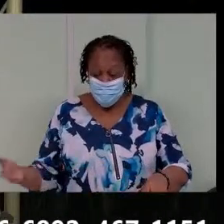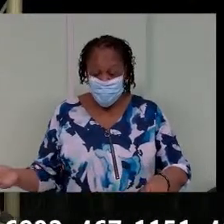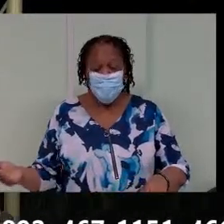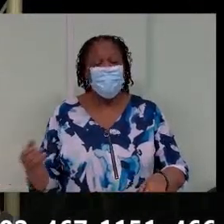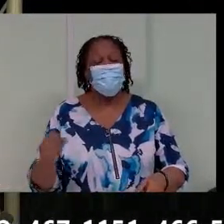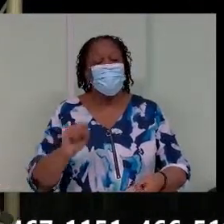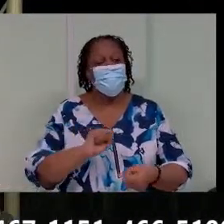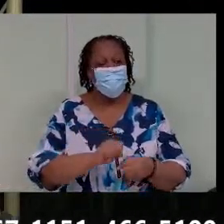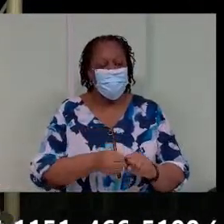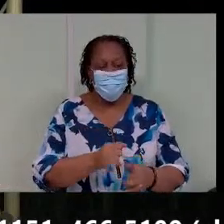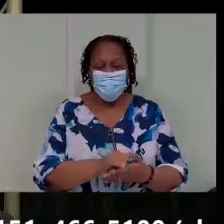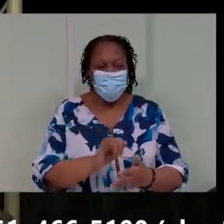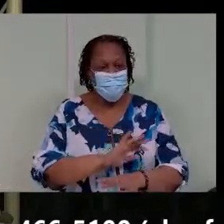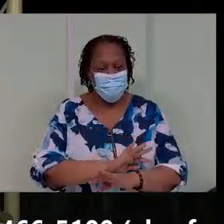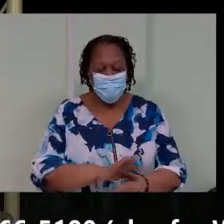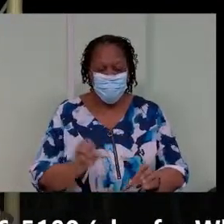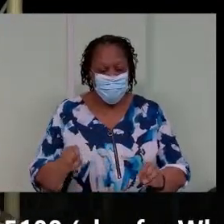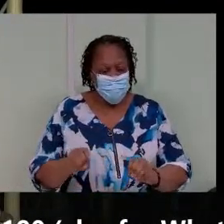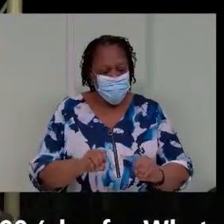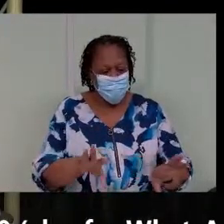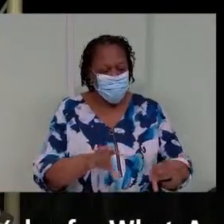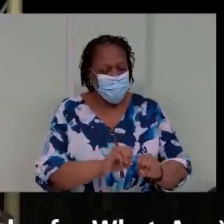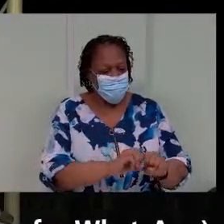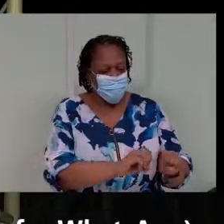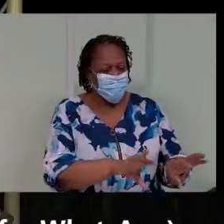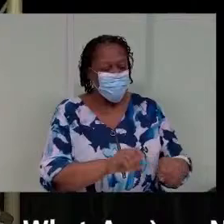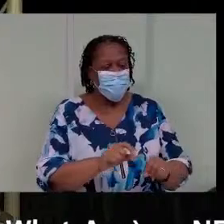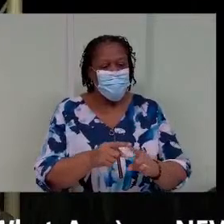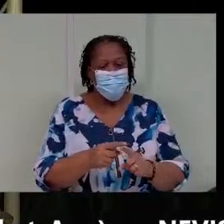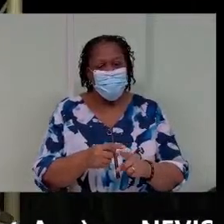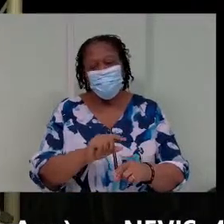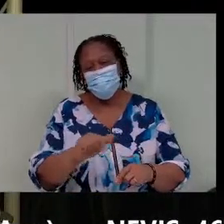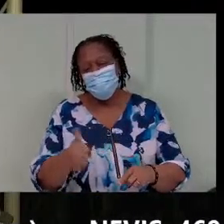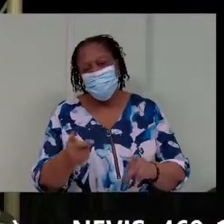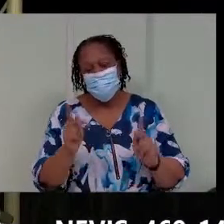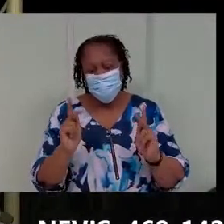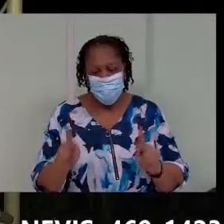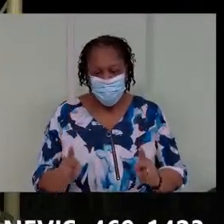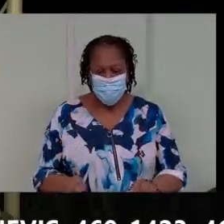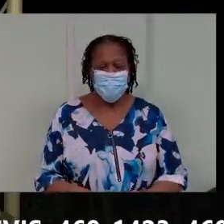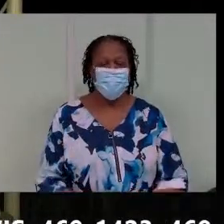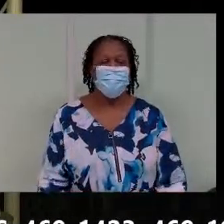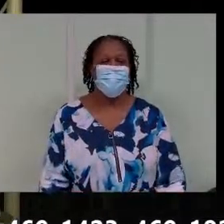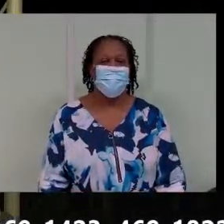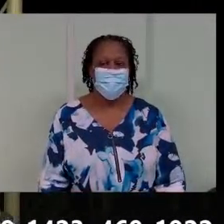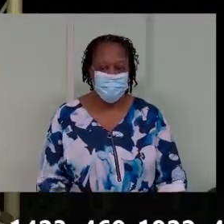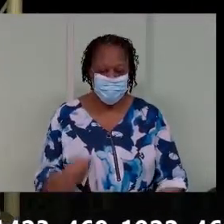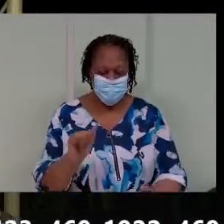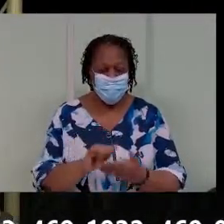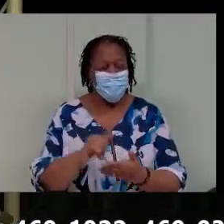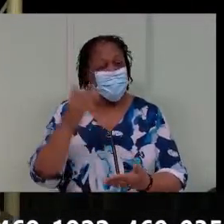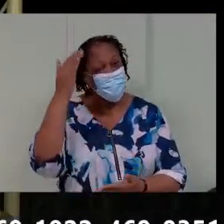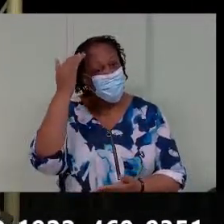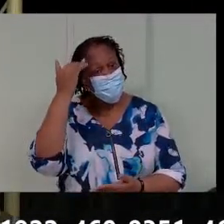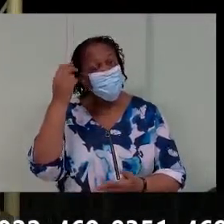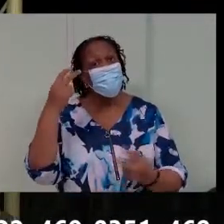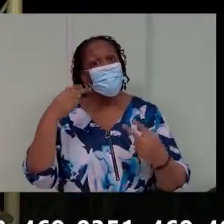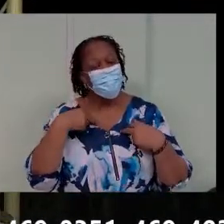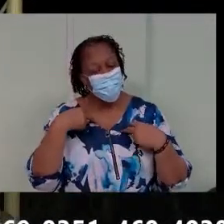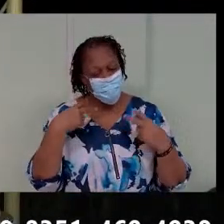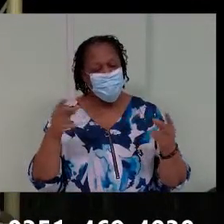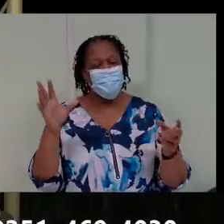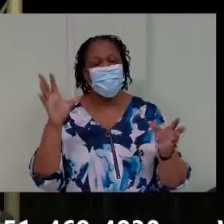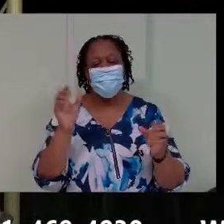against the transmission of the COVID-19 pandemic. Hence, that is why we keep having